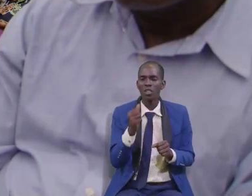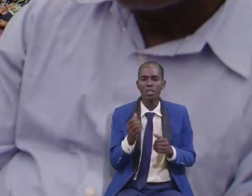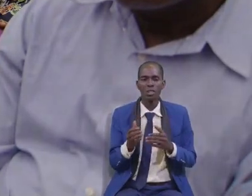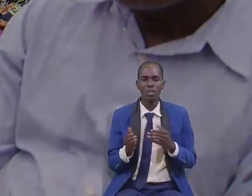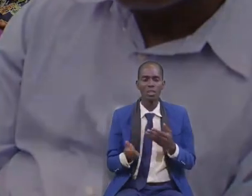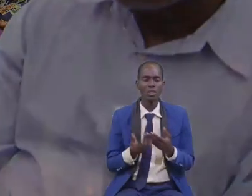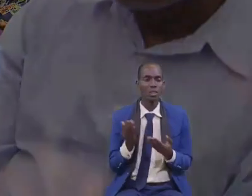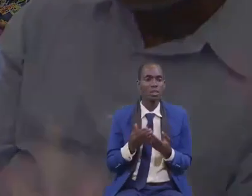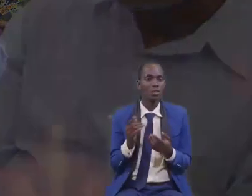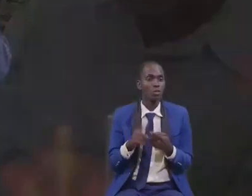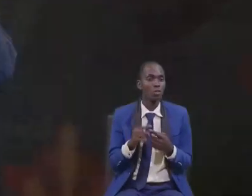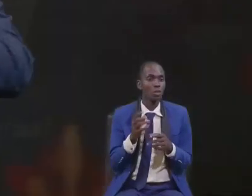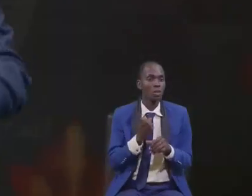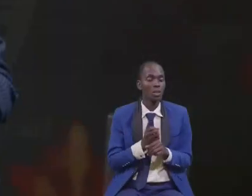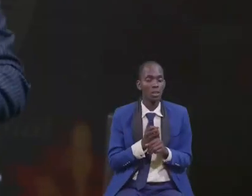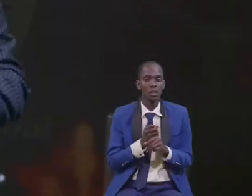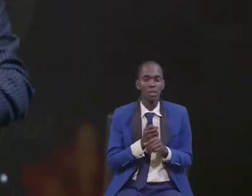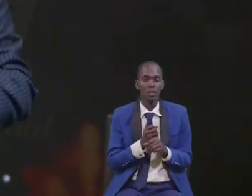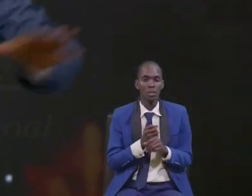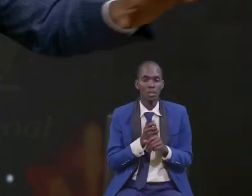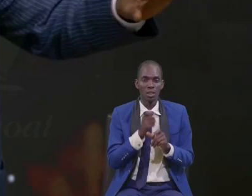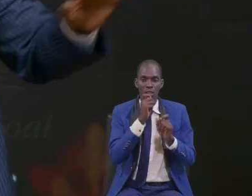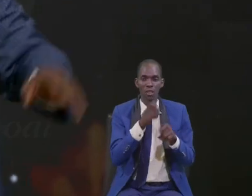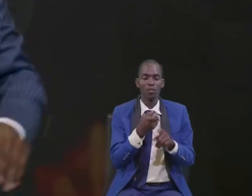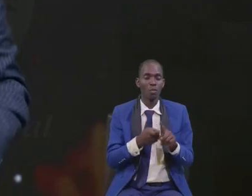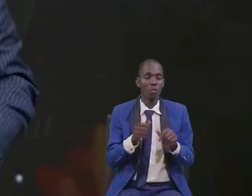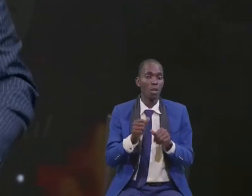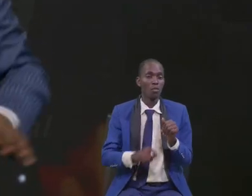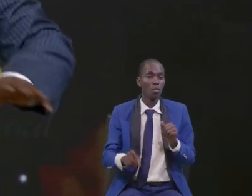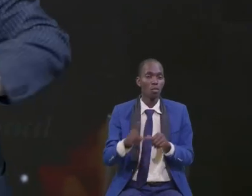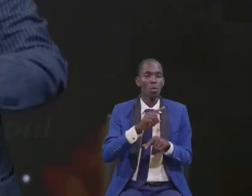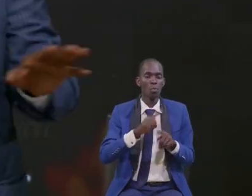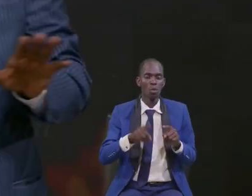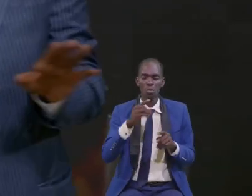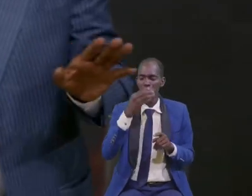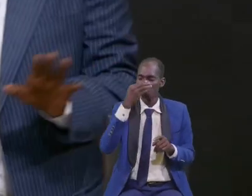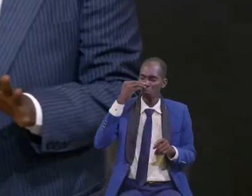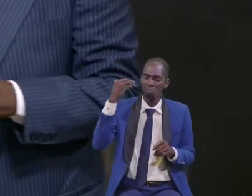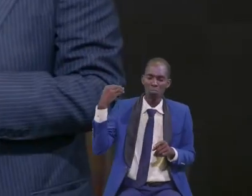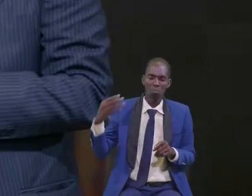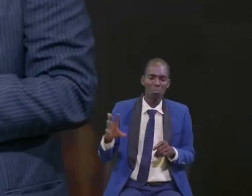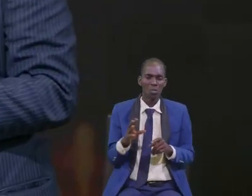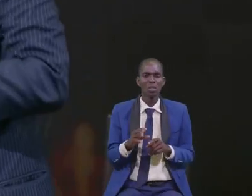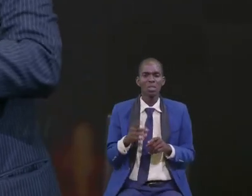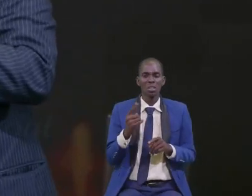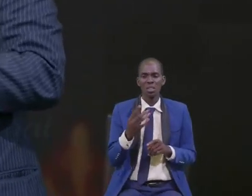anybody that I overlook their lifestyle. I overlook the work they do. I overlook